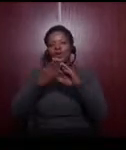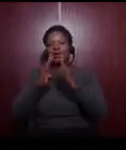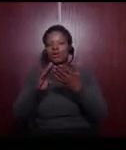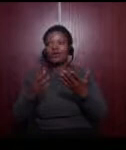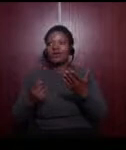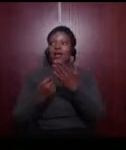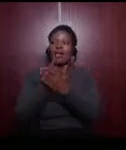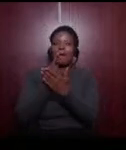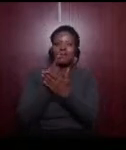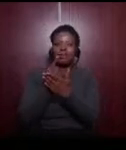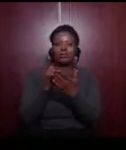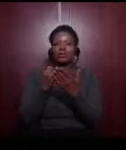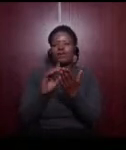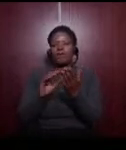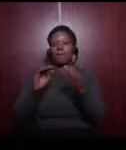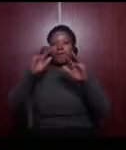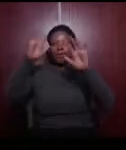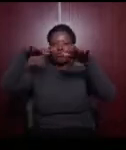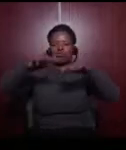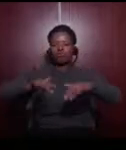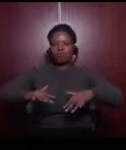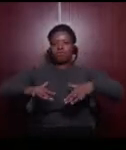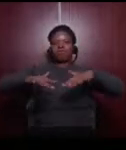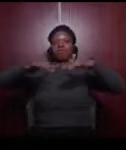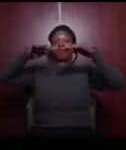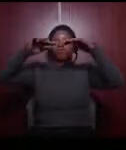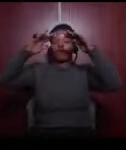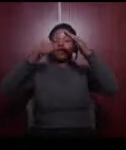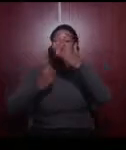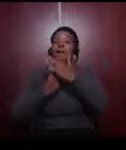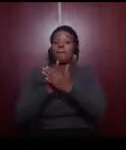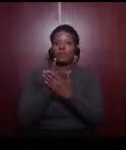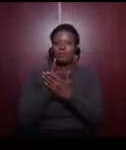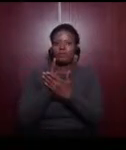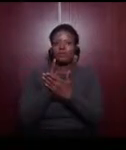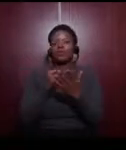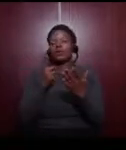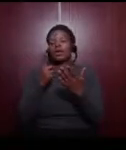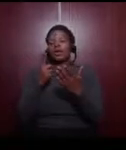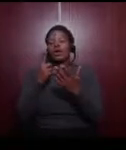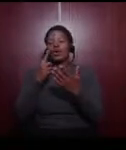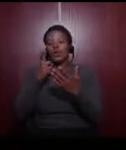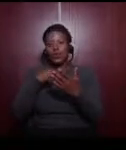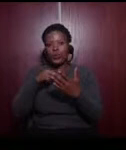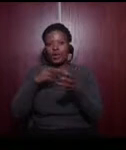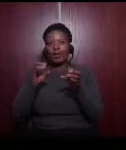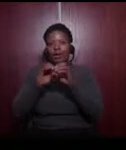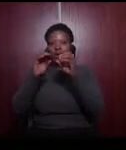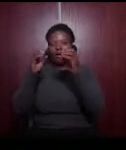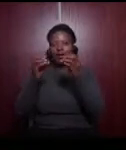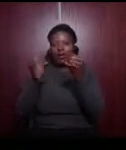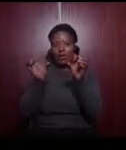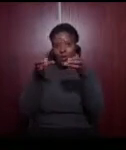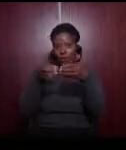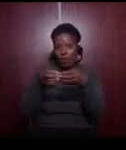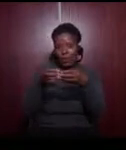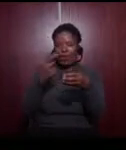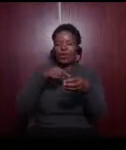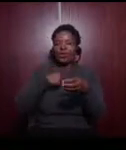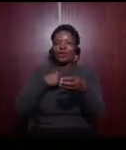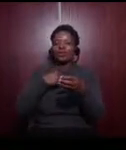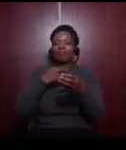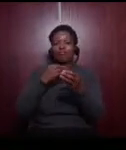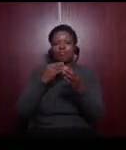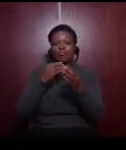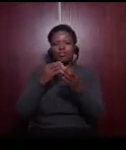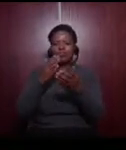and all that. So that is why we are saying, as a sector, we need to have a sector approach when we address